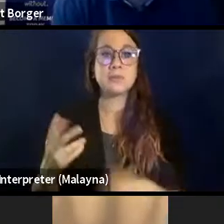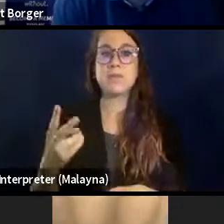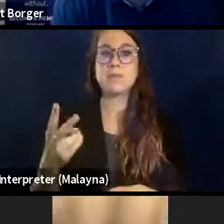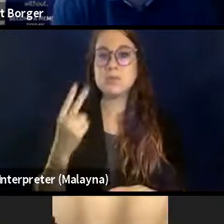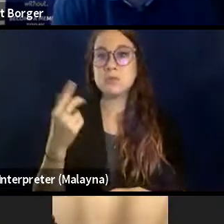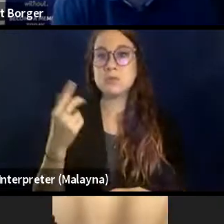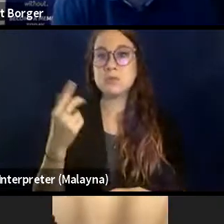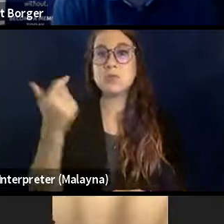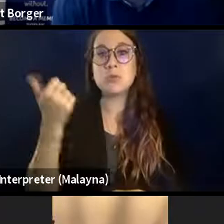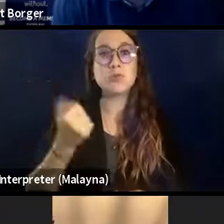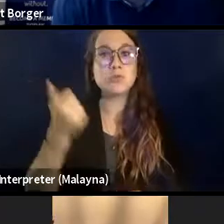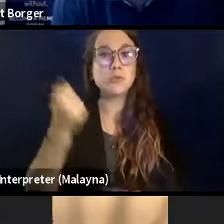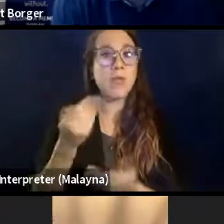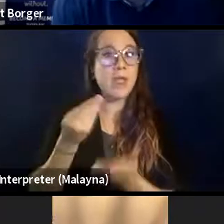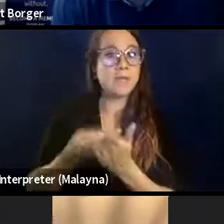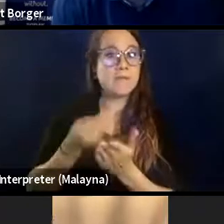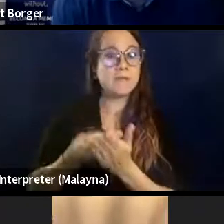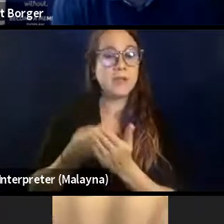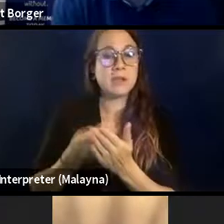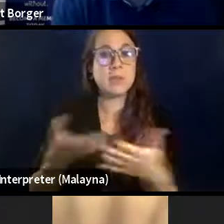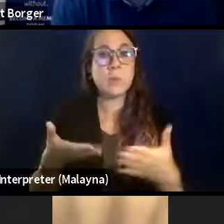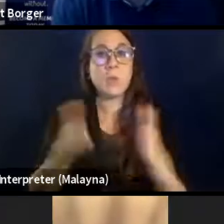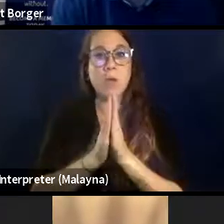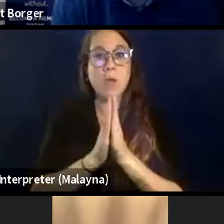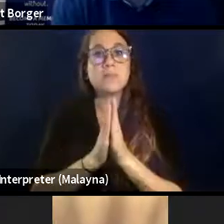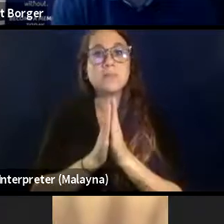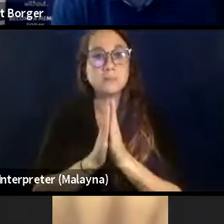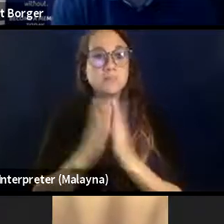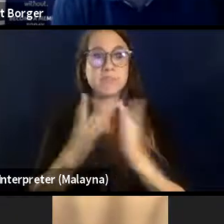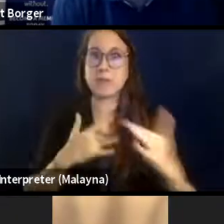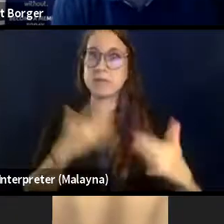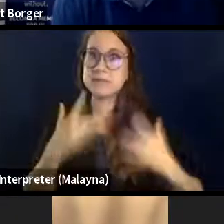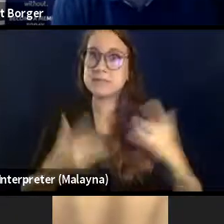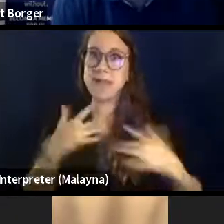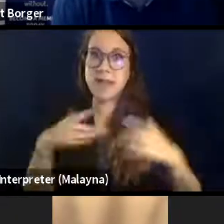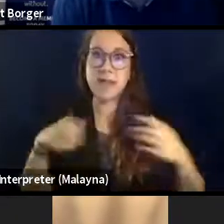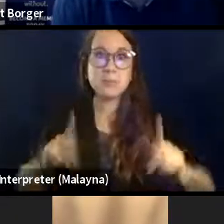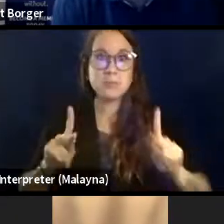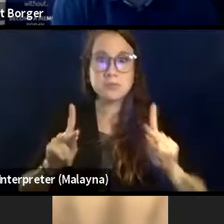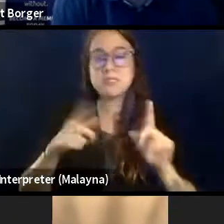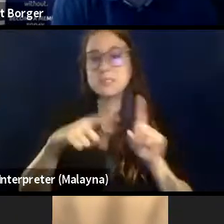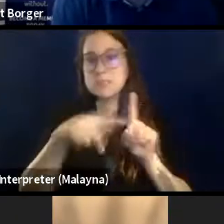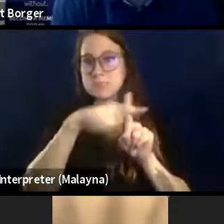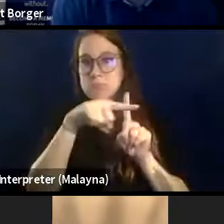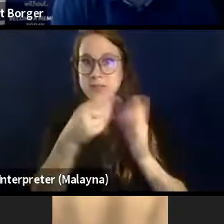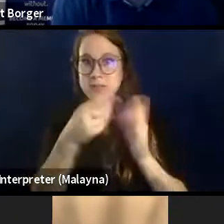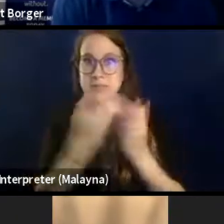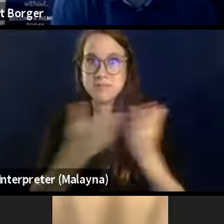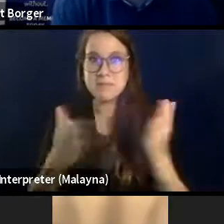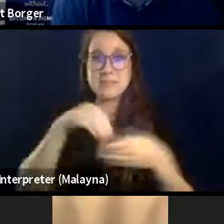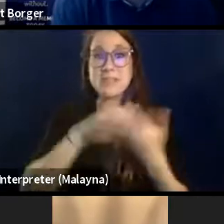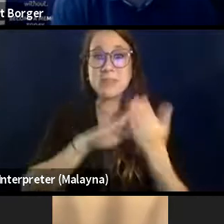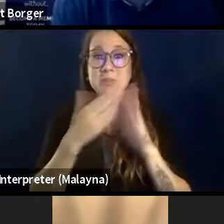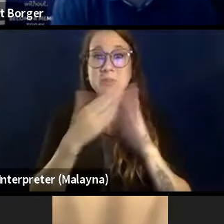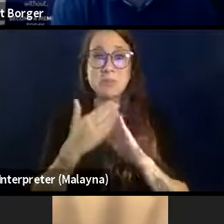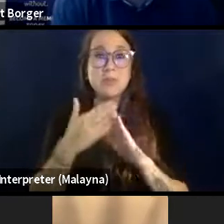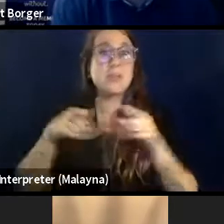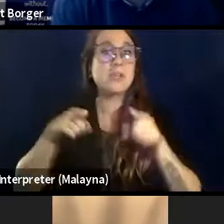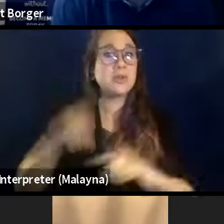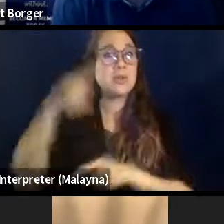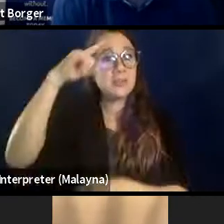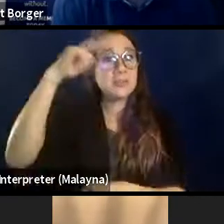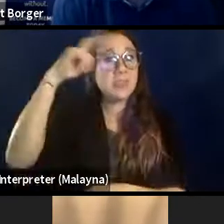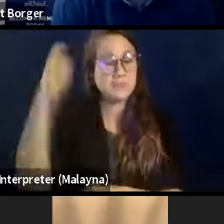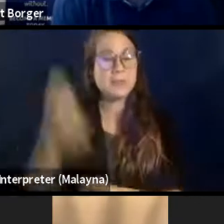funding requests that are very exciting opportunities to do some positive things in the community over the summer.